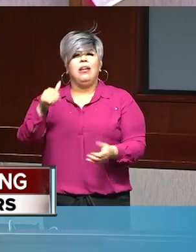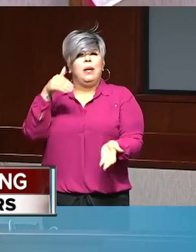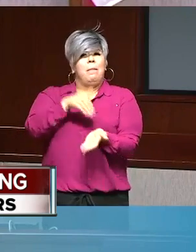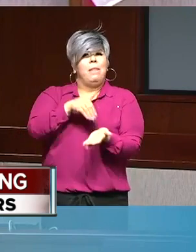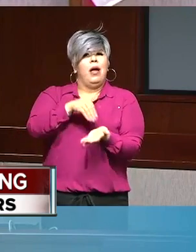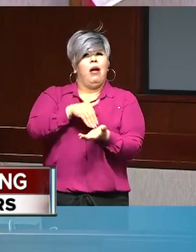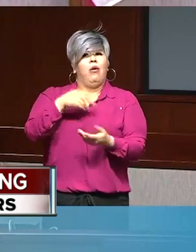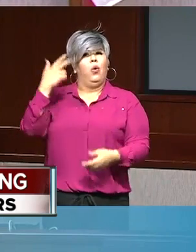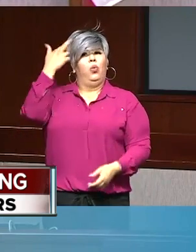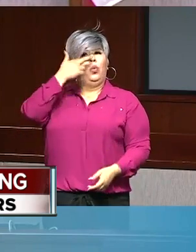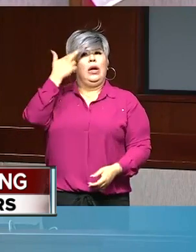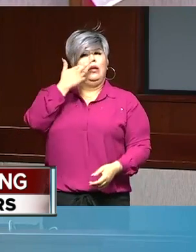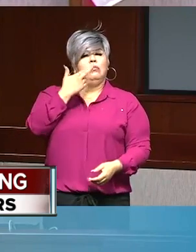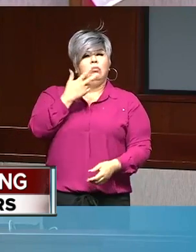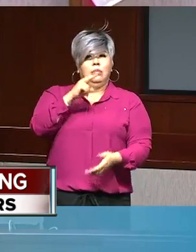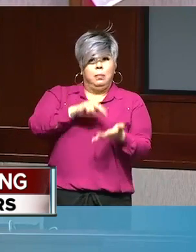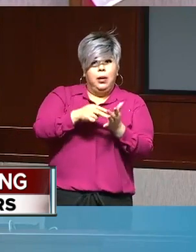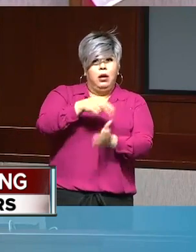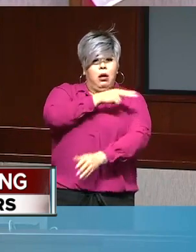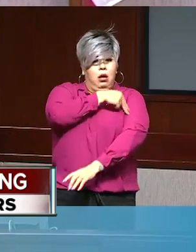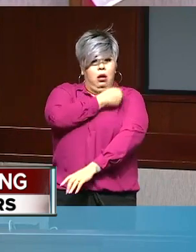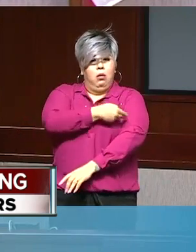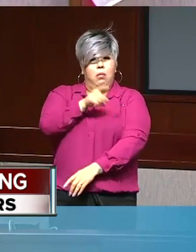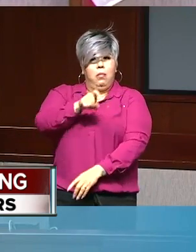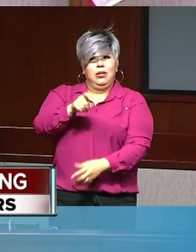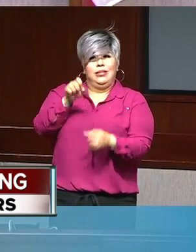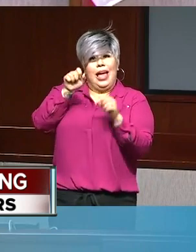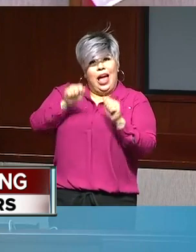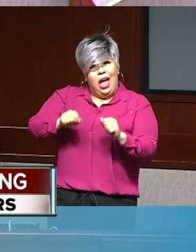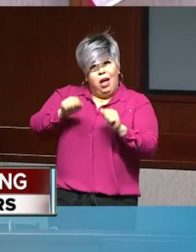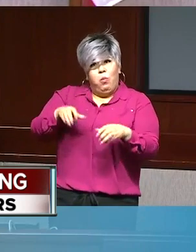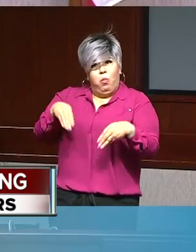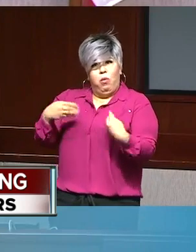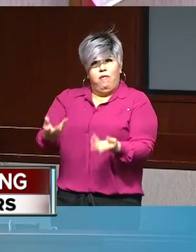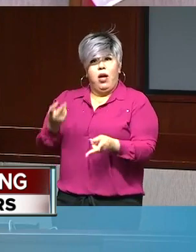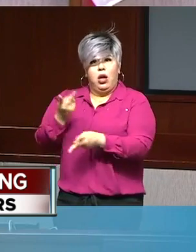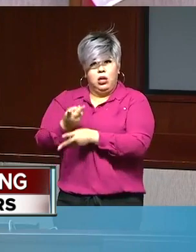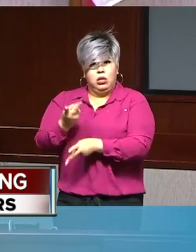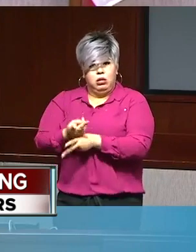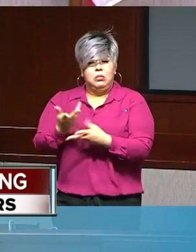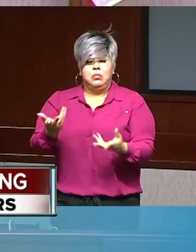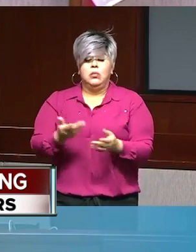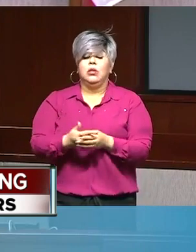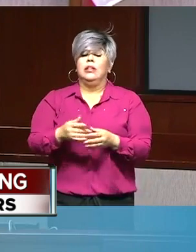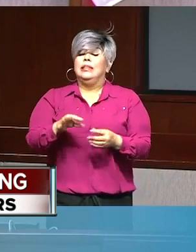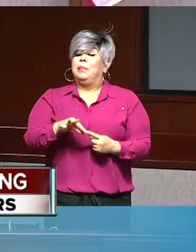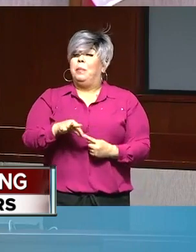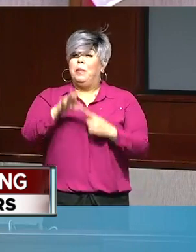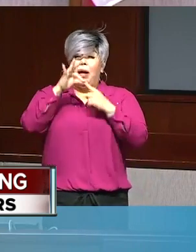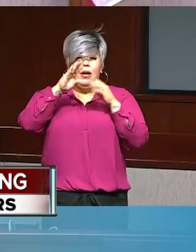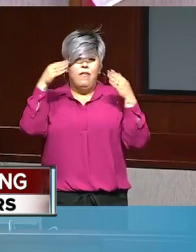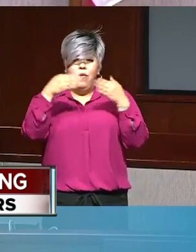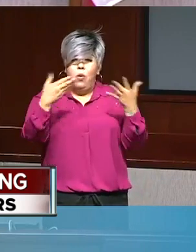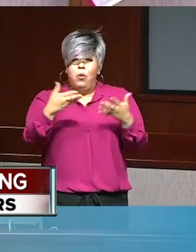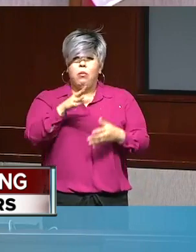of medical scenarios. And certainly, most importantly, the ICU bed capacity. That needs